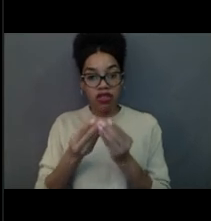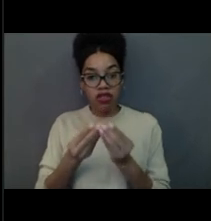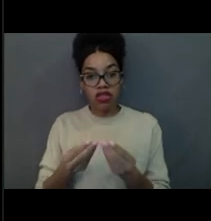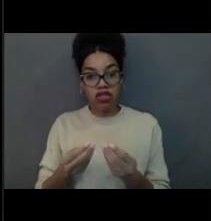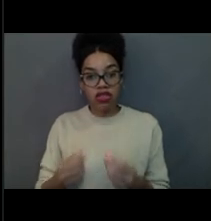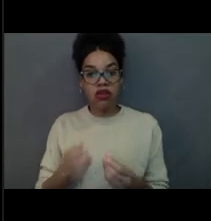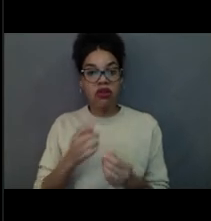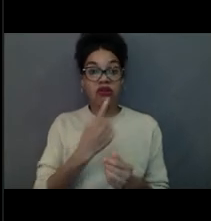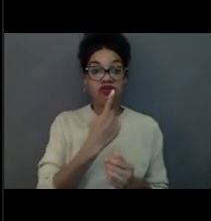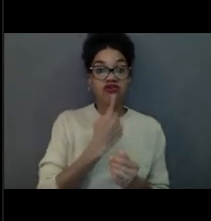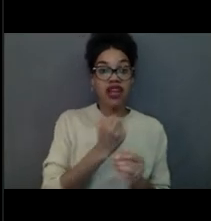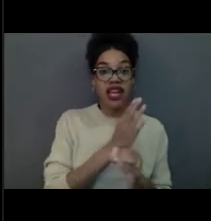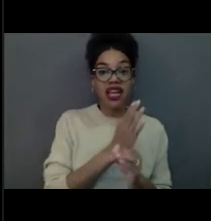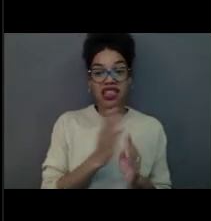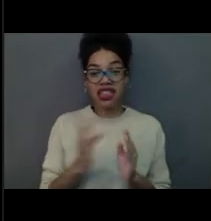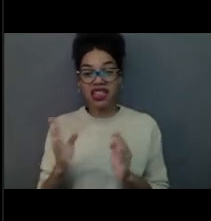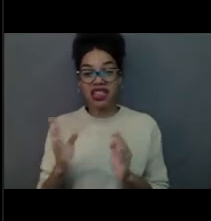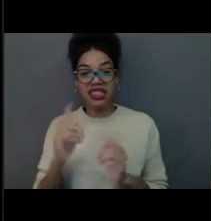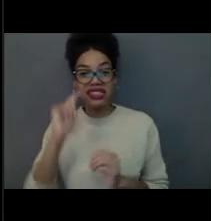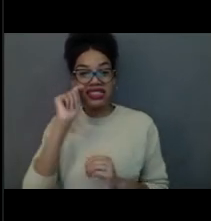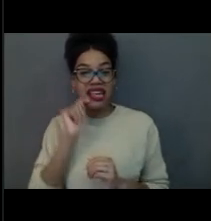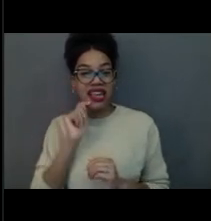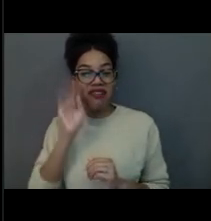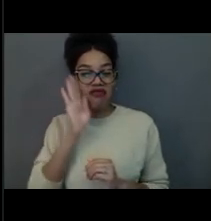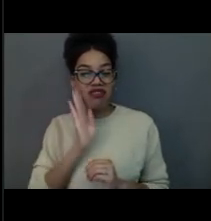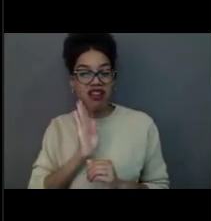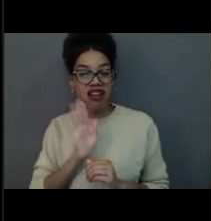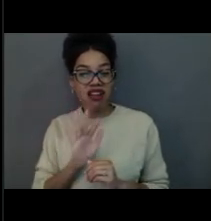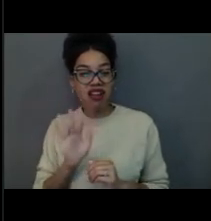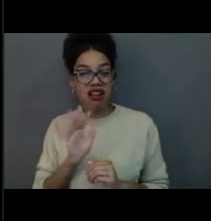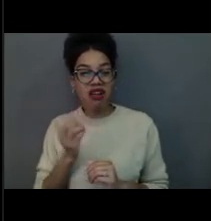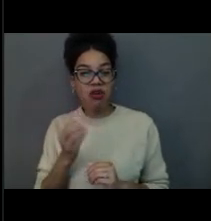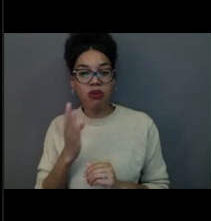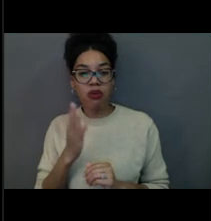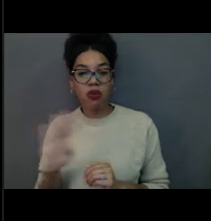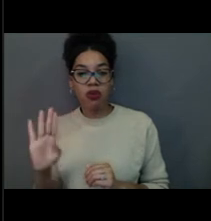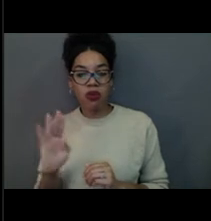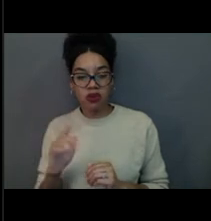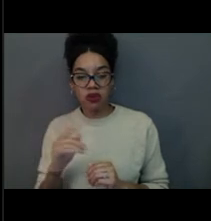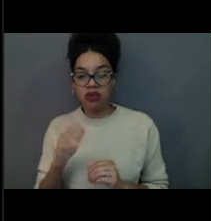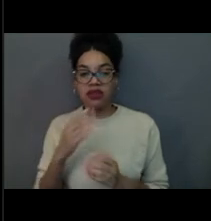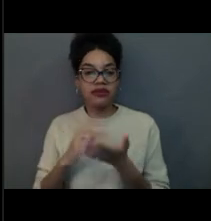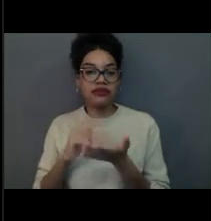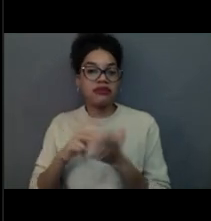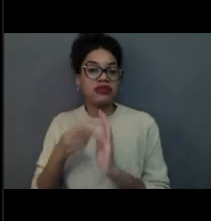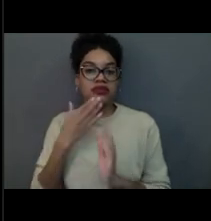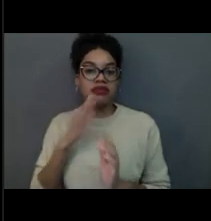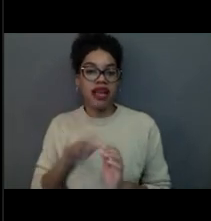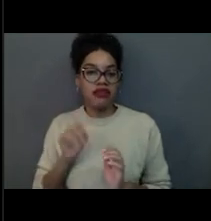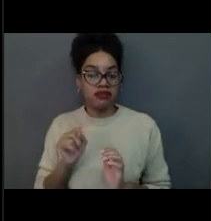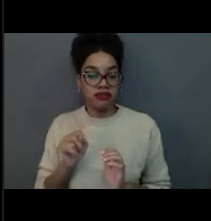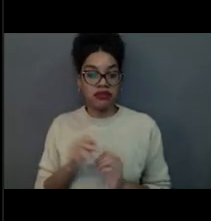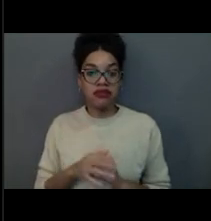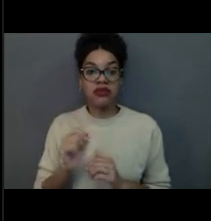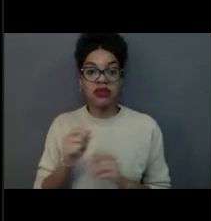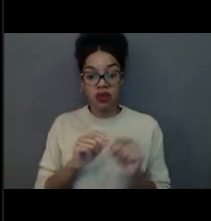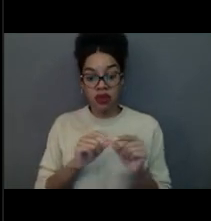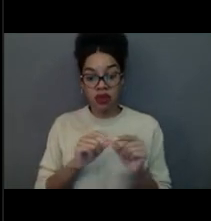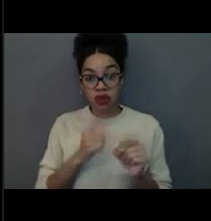bright red down to a tan or a brown or sometimes green. So take a look at the gills, and it'll give you a good